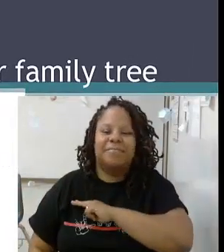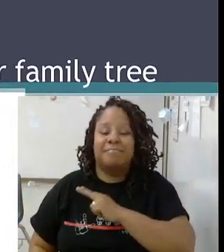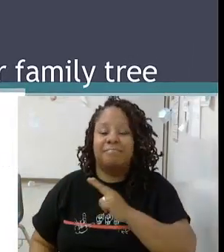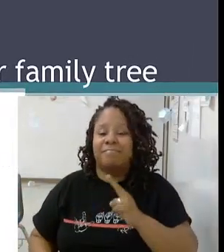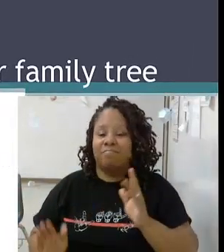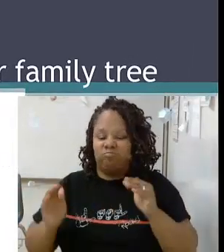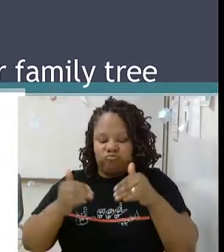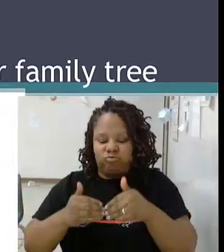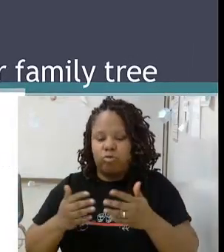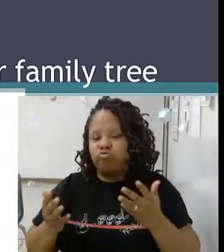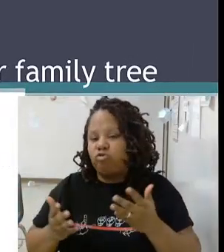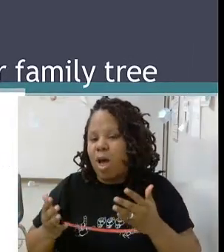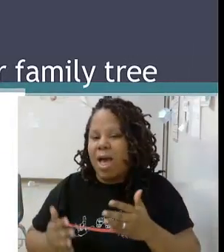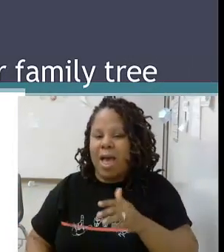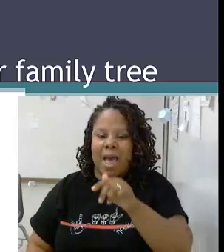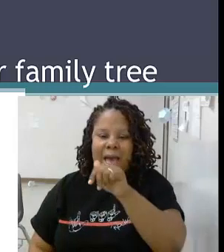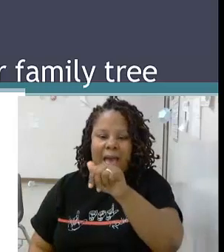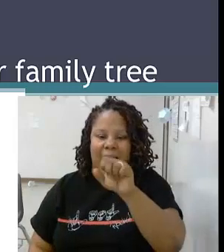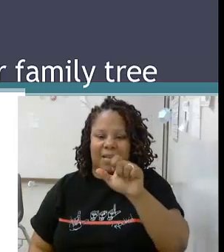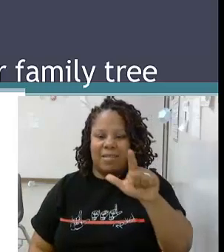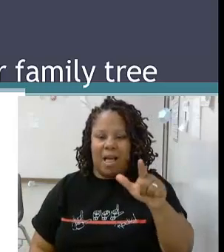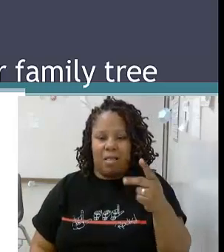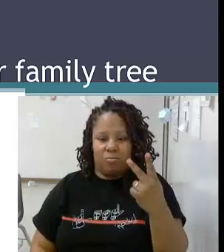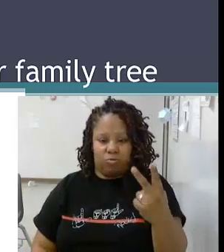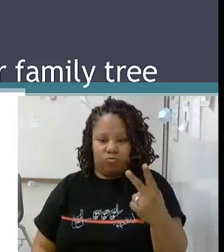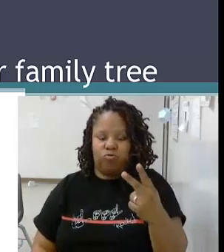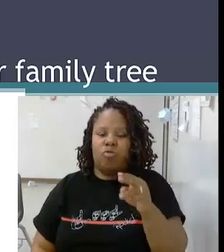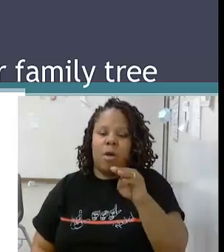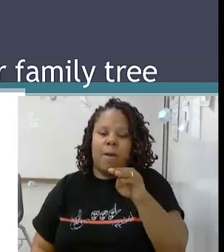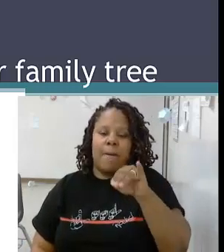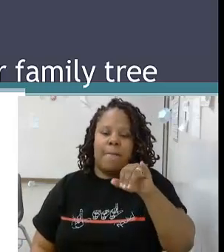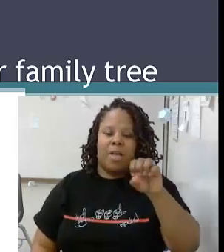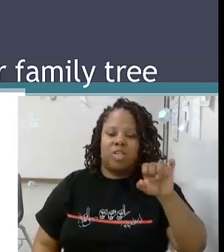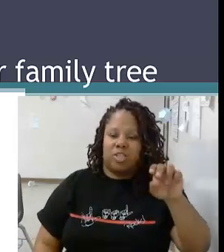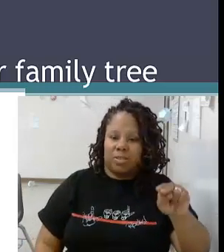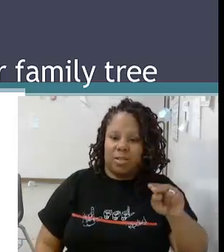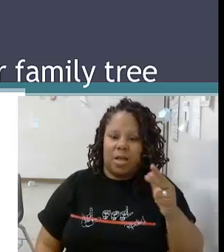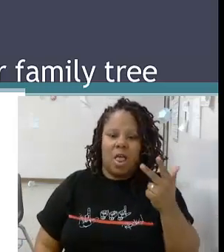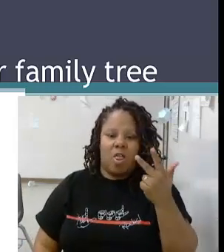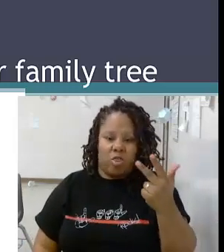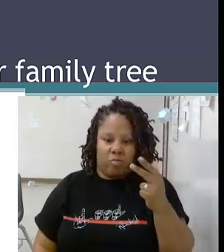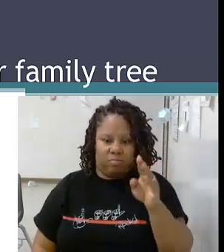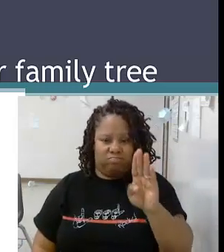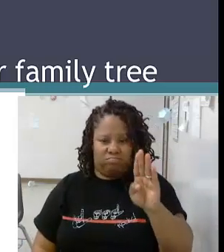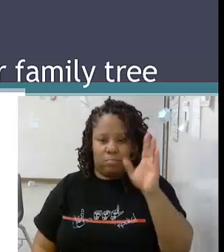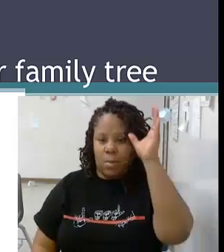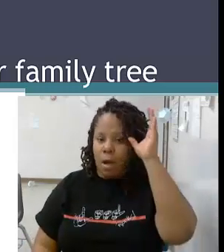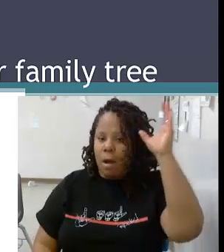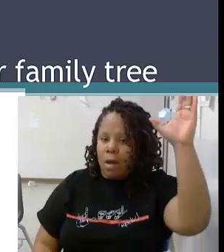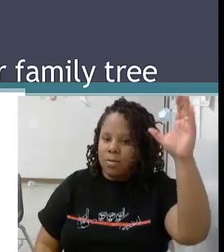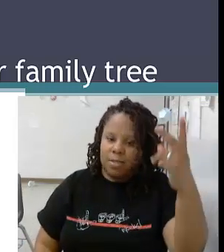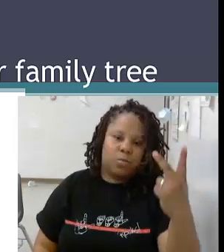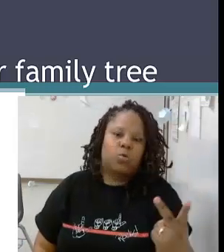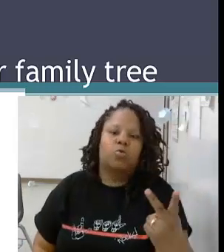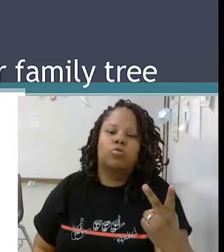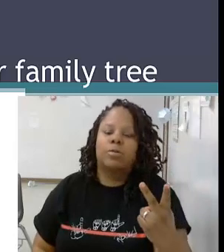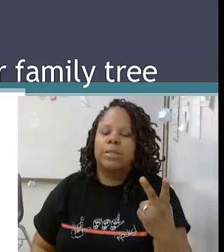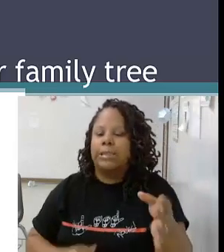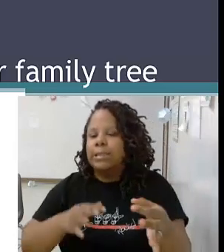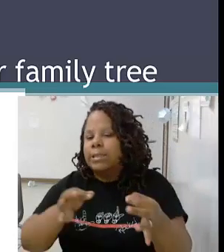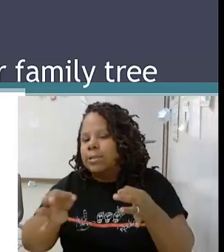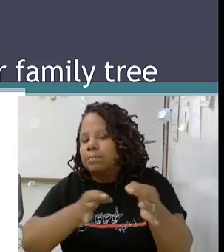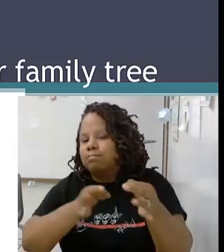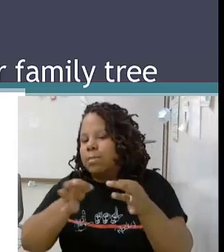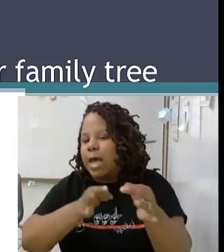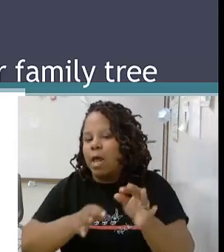Hello, this is Mrs. Himes, and today we're talking about ASL2 Mission 3B Concept 2, telling